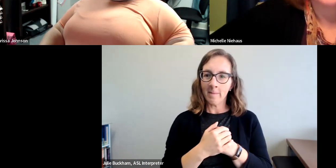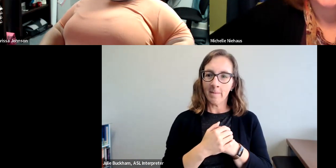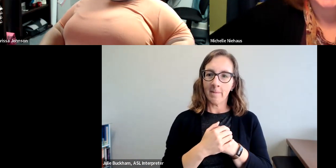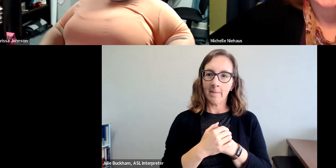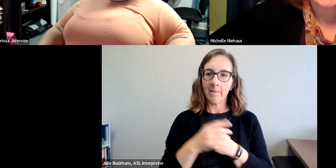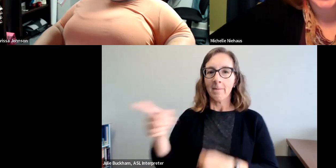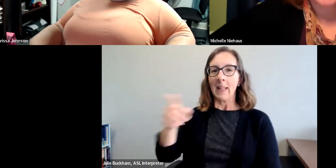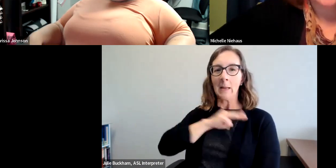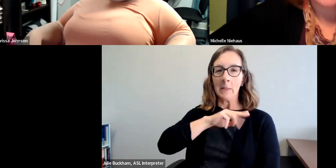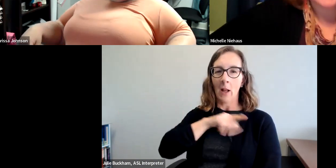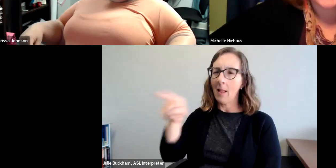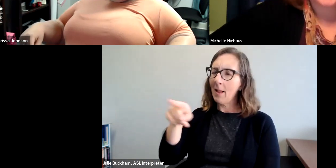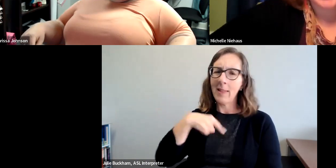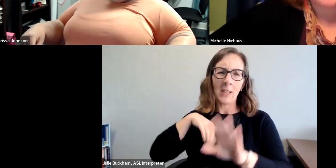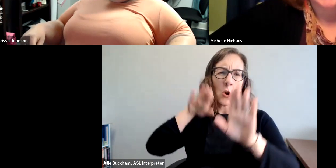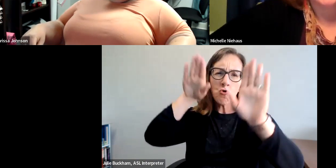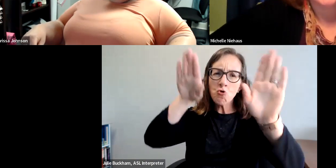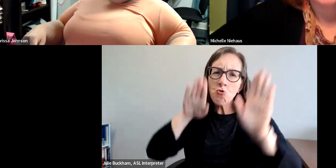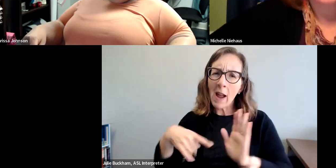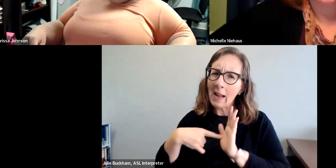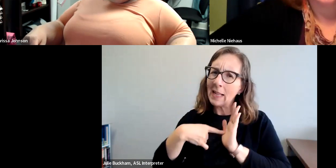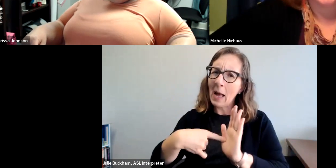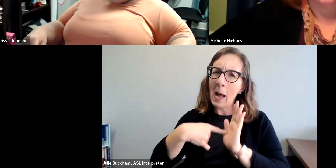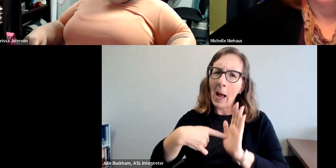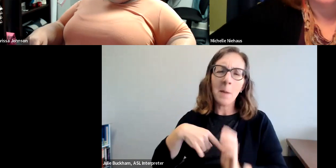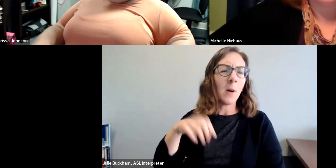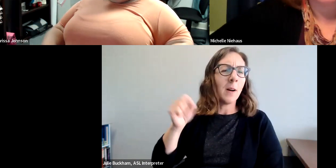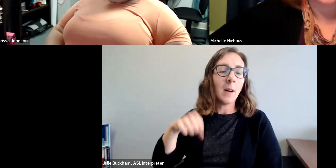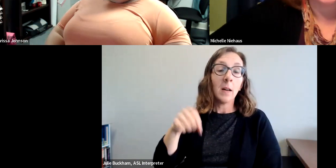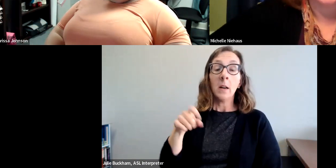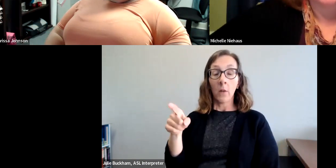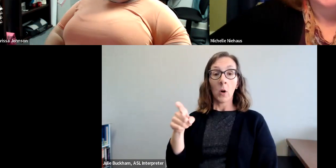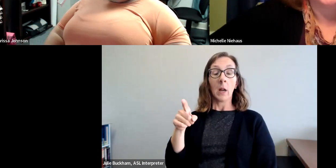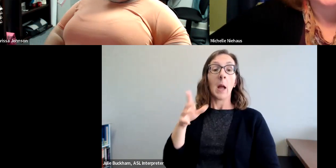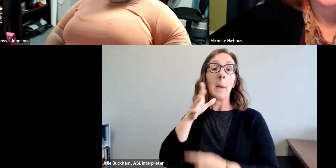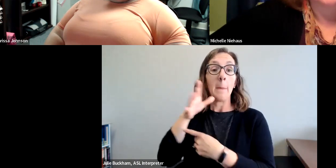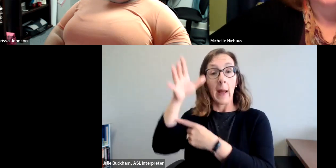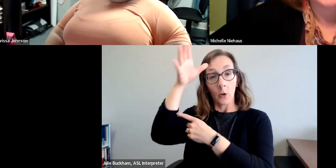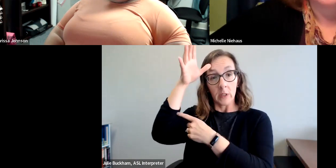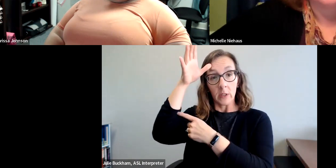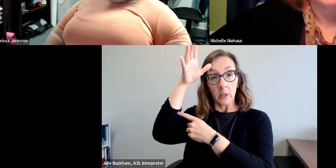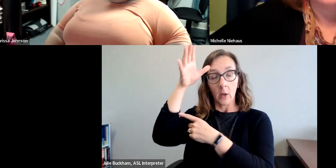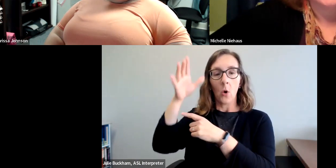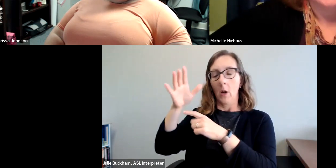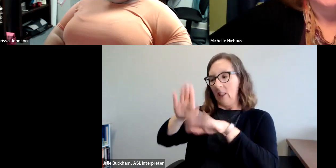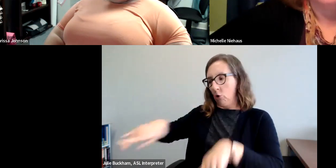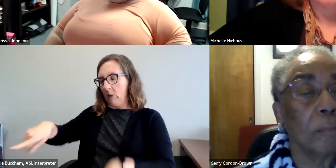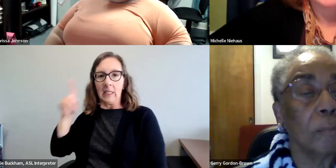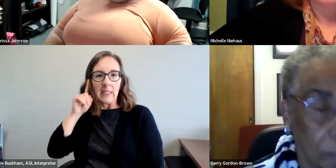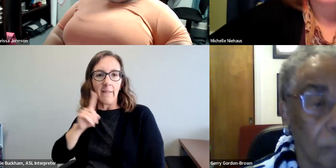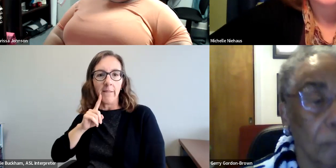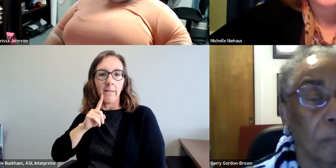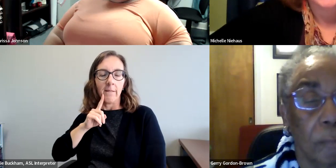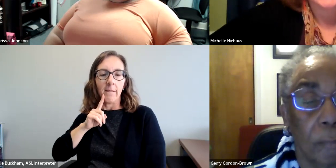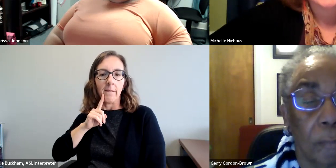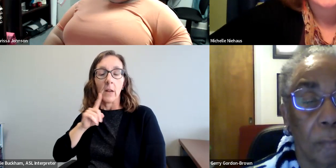That's such a great example. I think too about children who have deaf or hard of hearing parents who use sign language, and they may